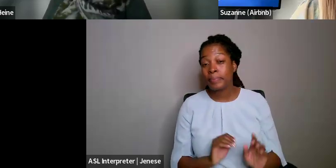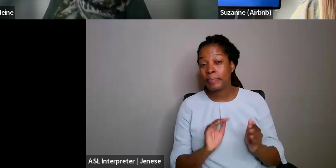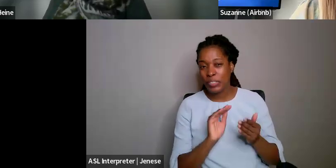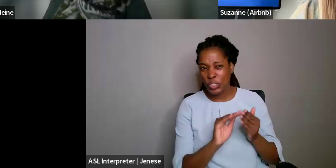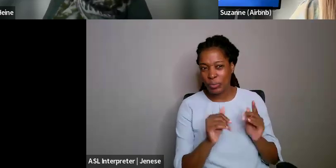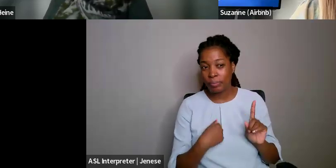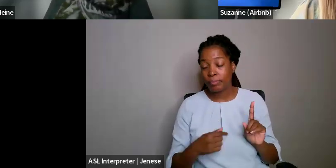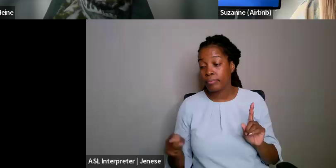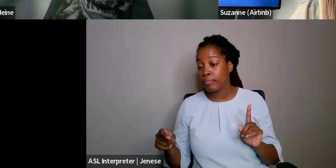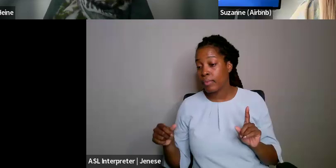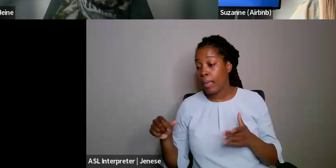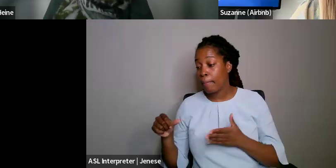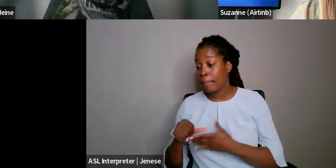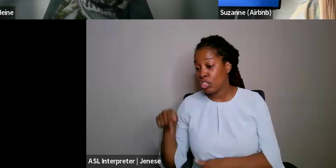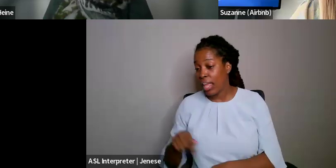stop listening.